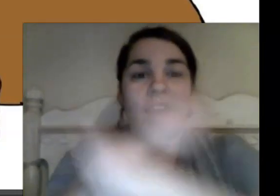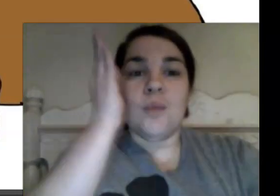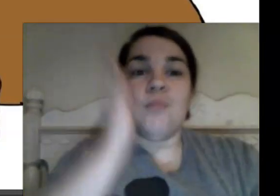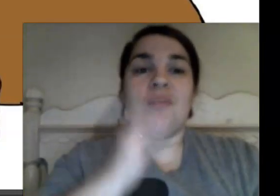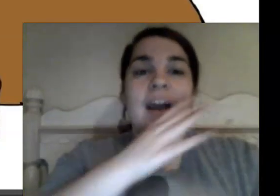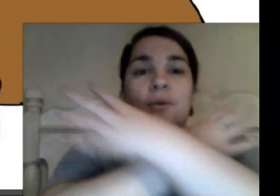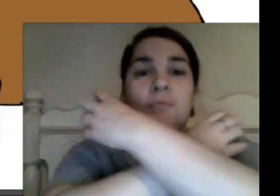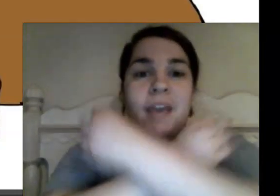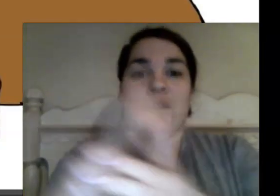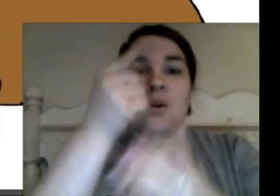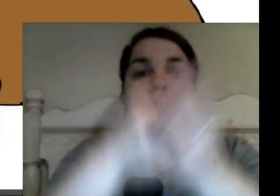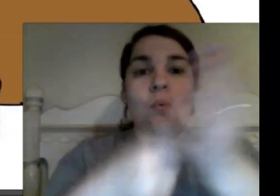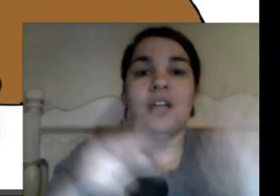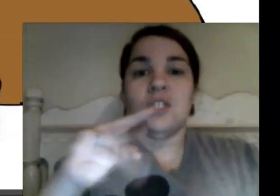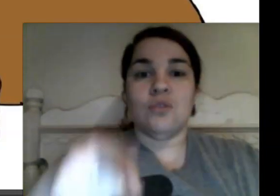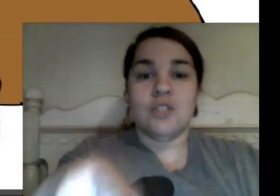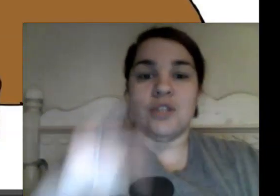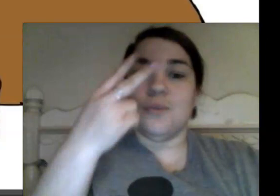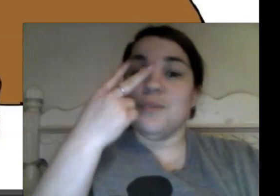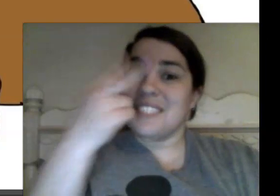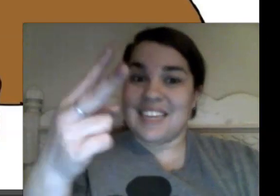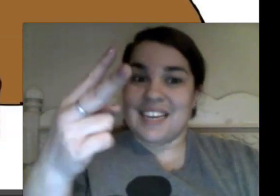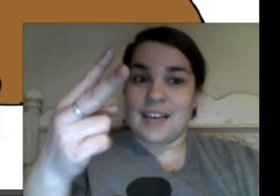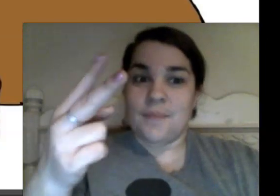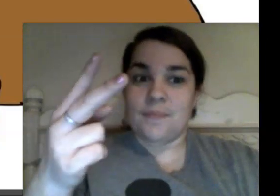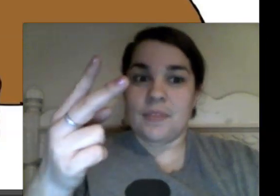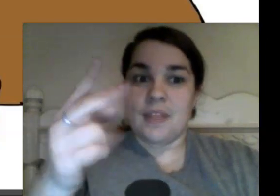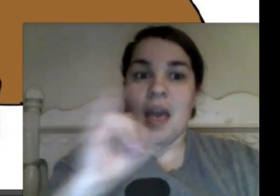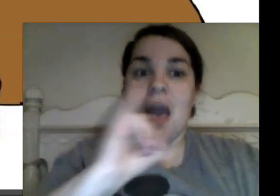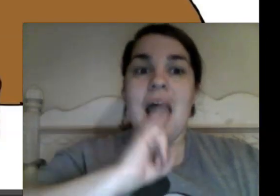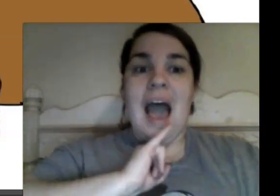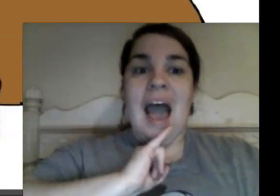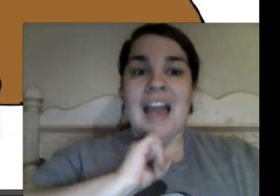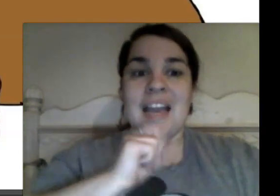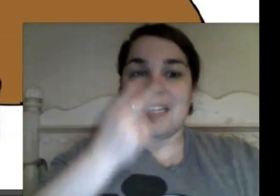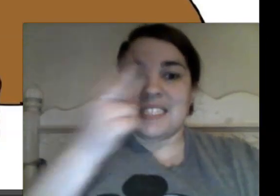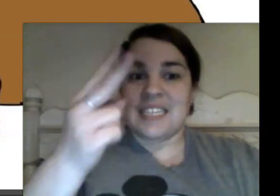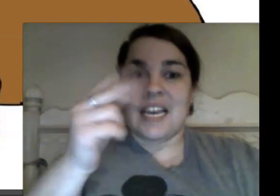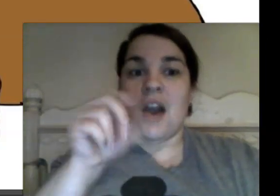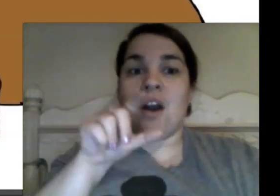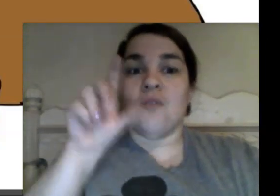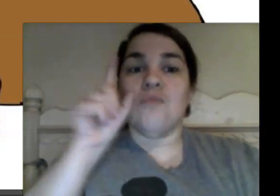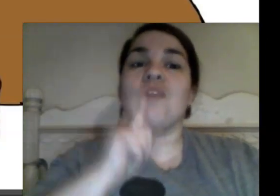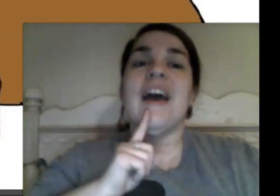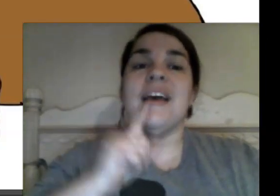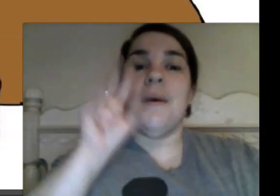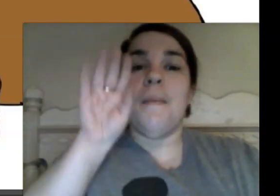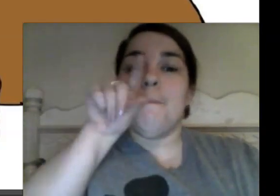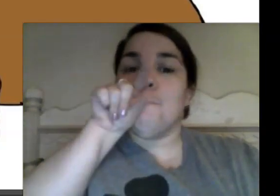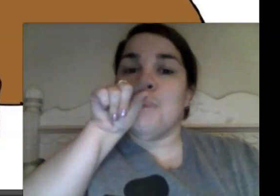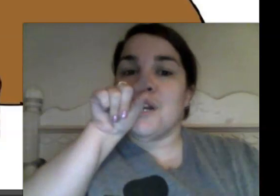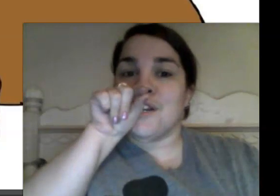Brown Bear, what do you see? I see a